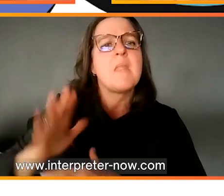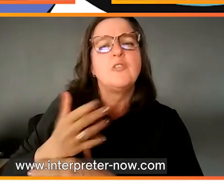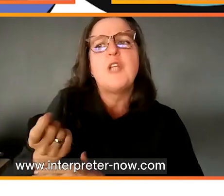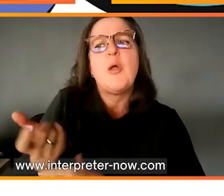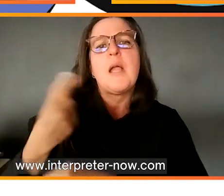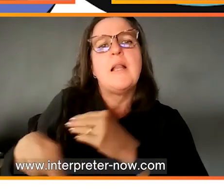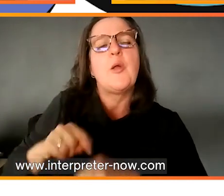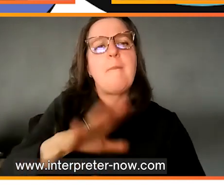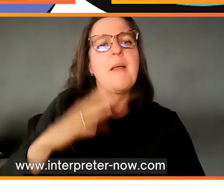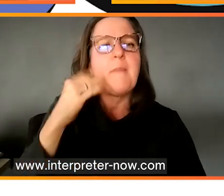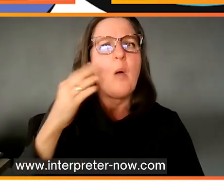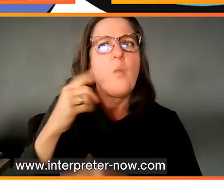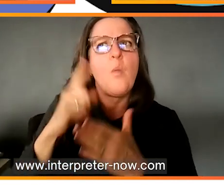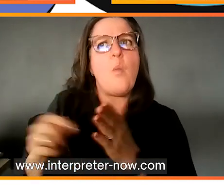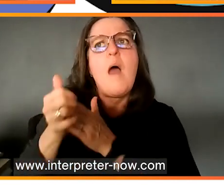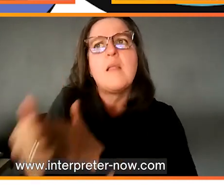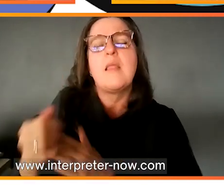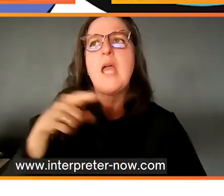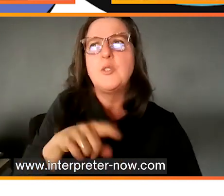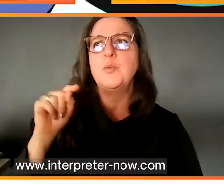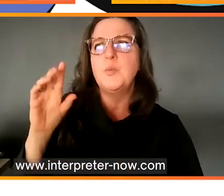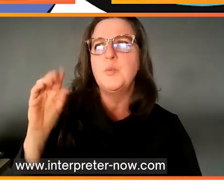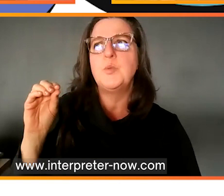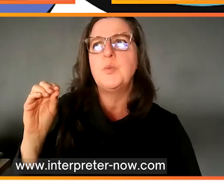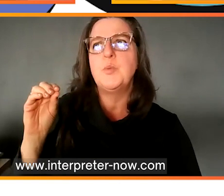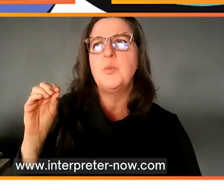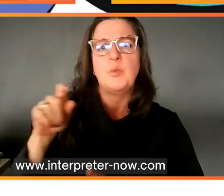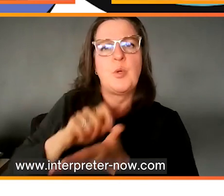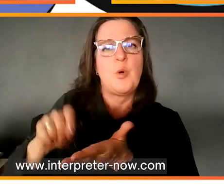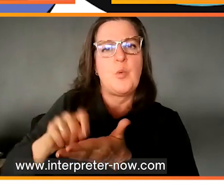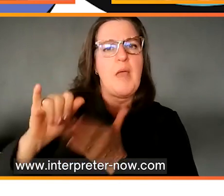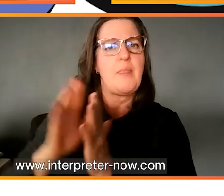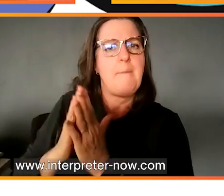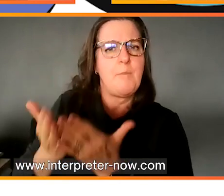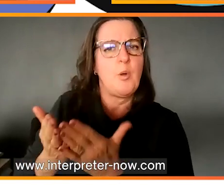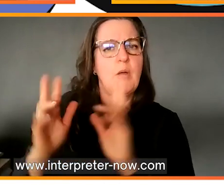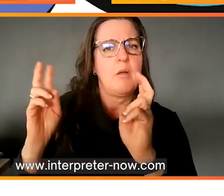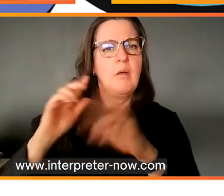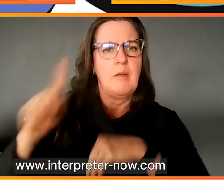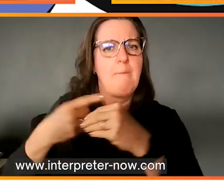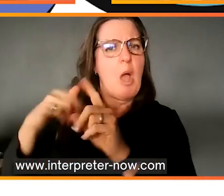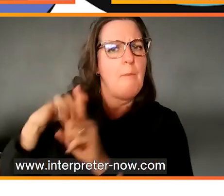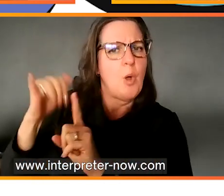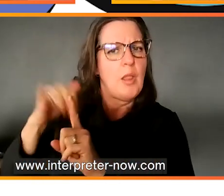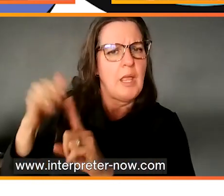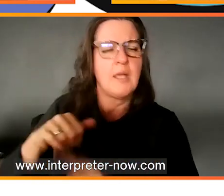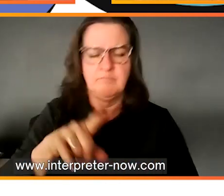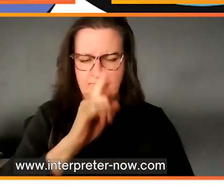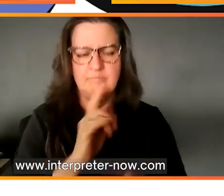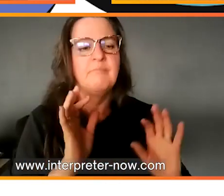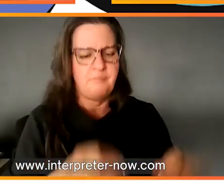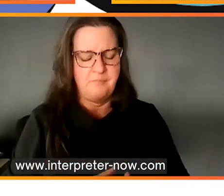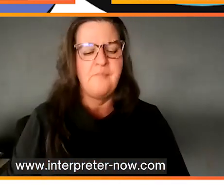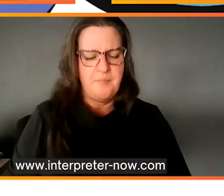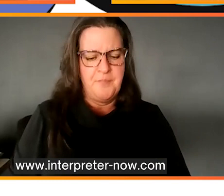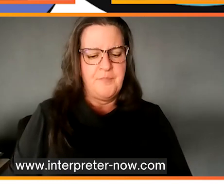had experienced something. And it really wasn't the first time I had experienced this sort of